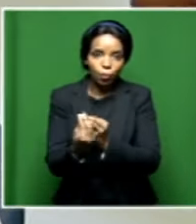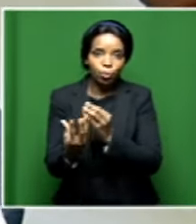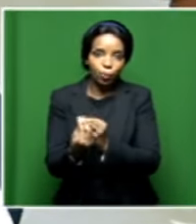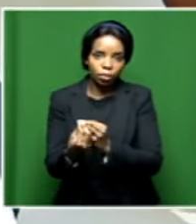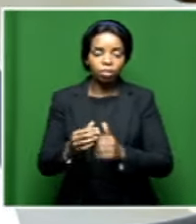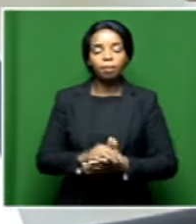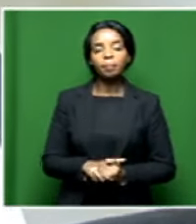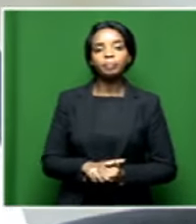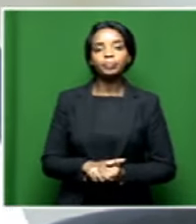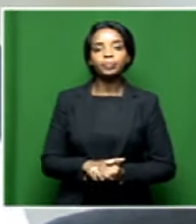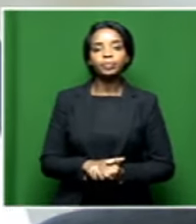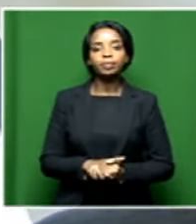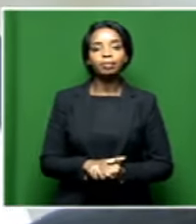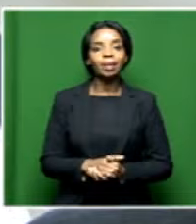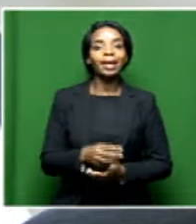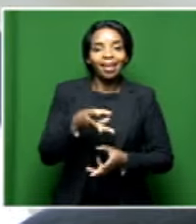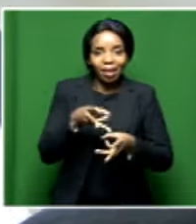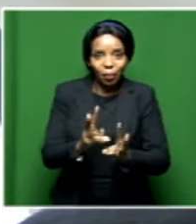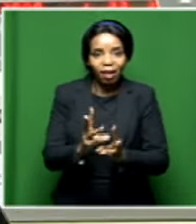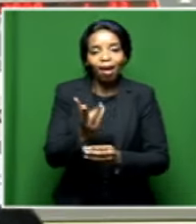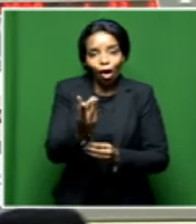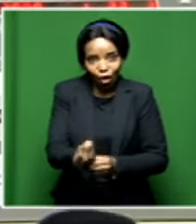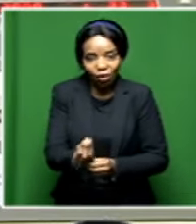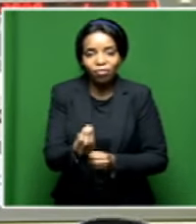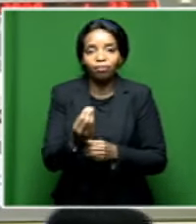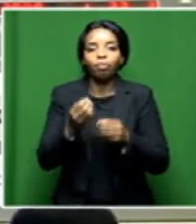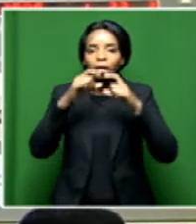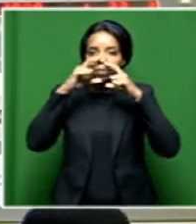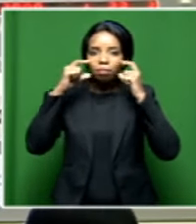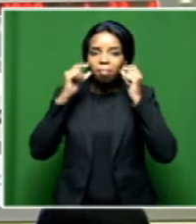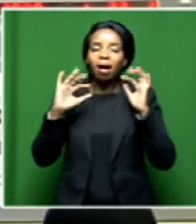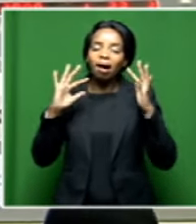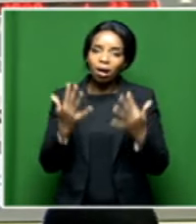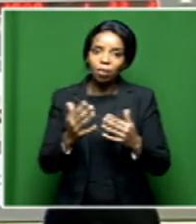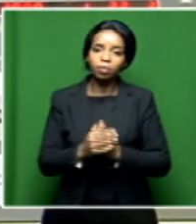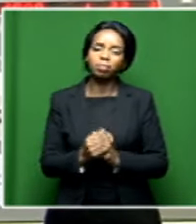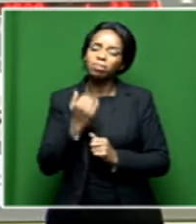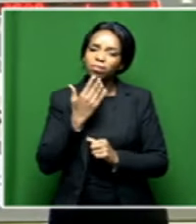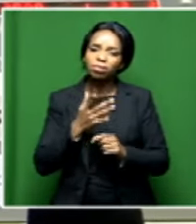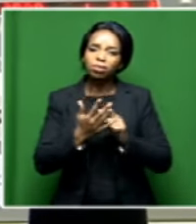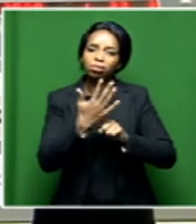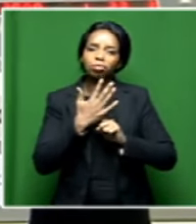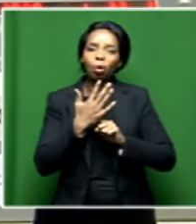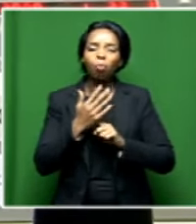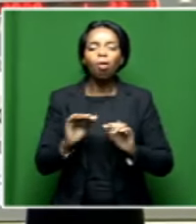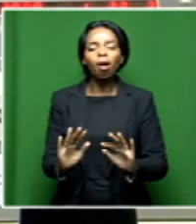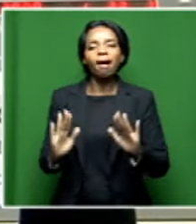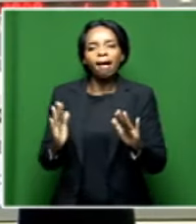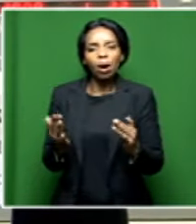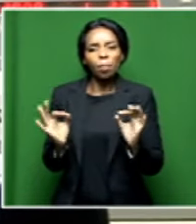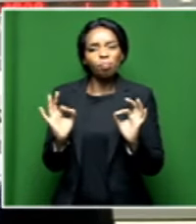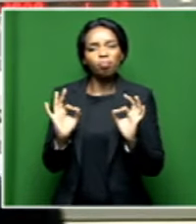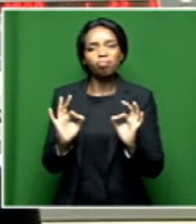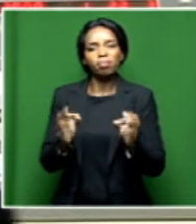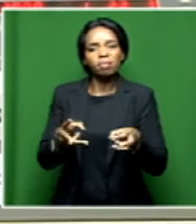case, there's the proper way of wearing a mask. So can you just then demonstrate for us how to